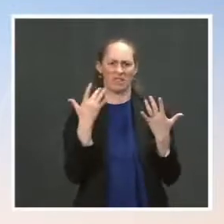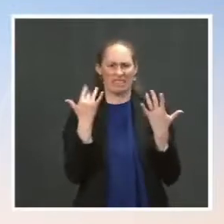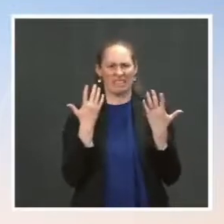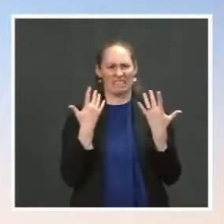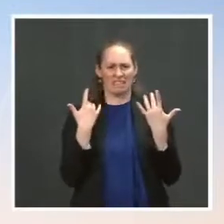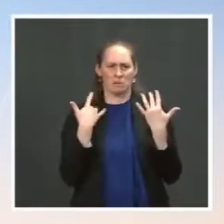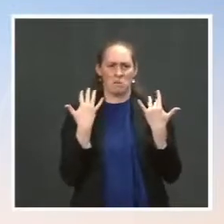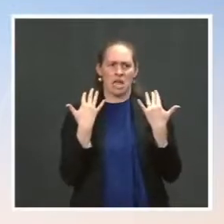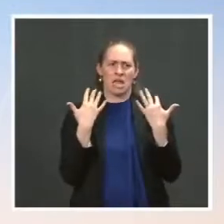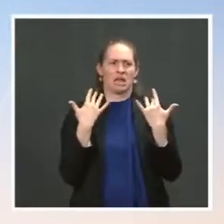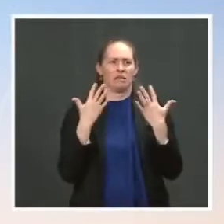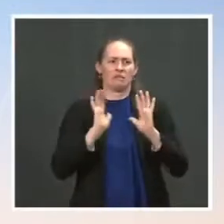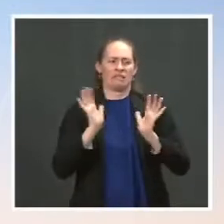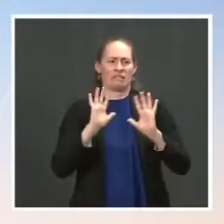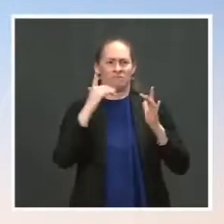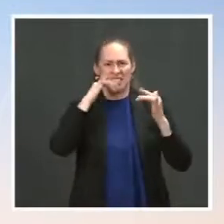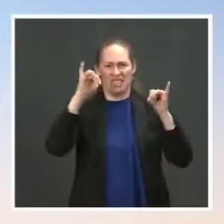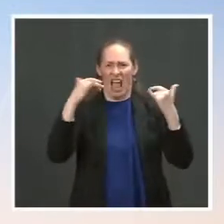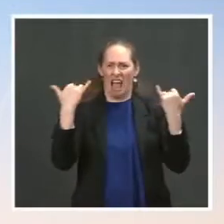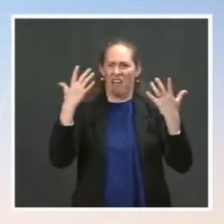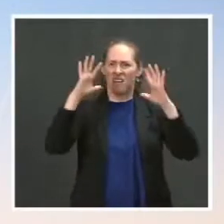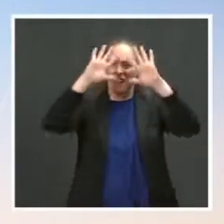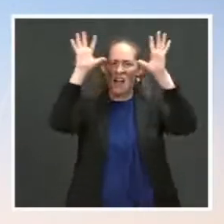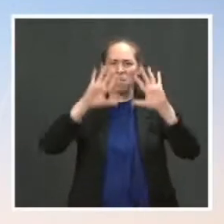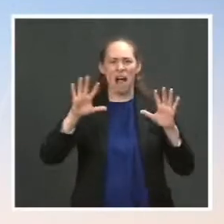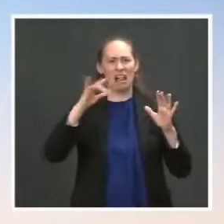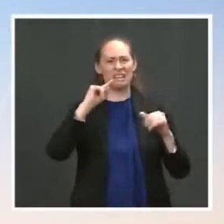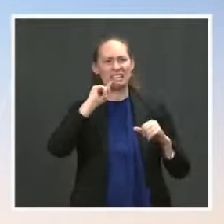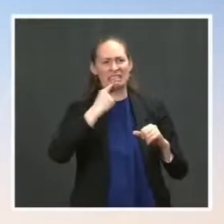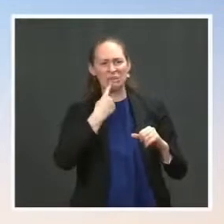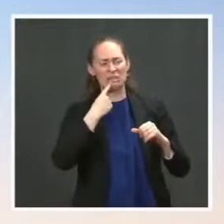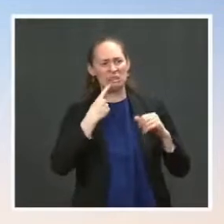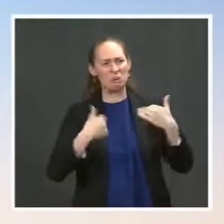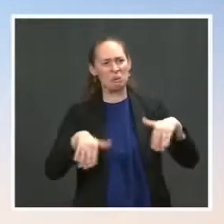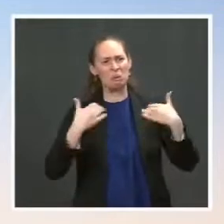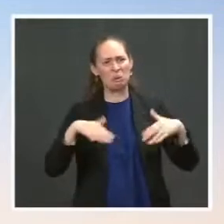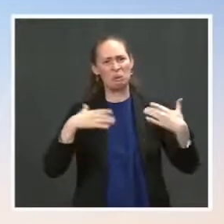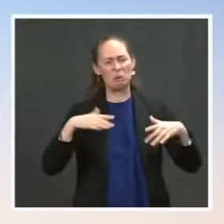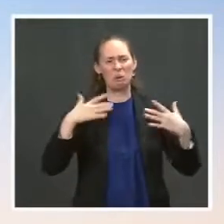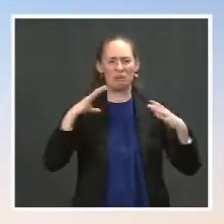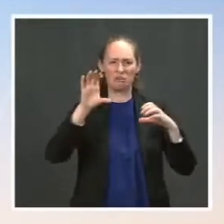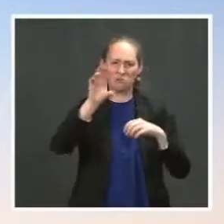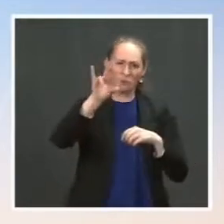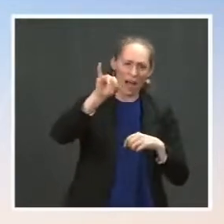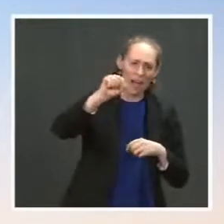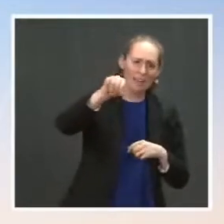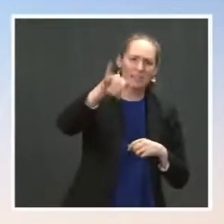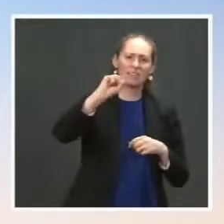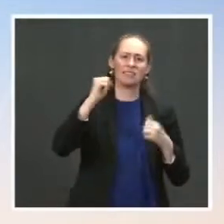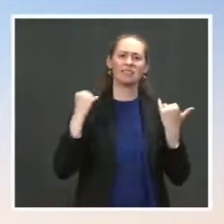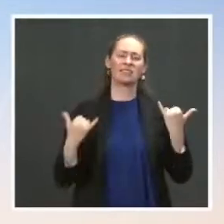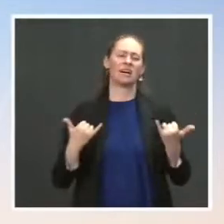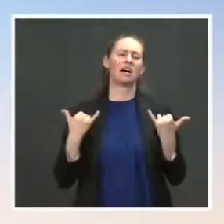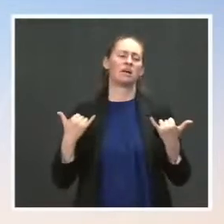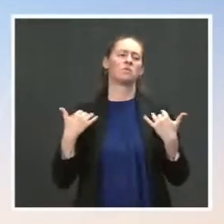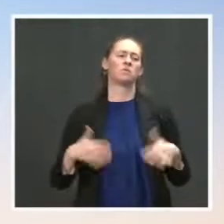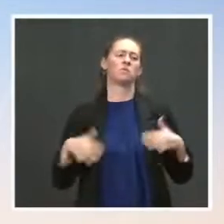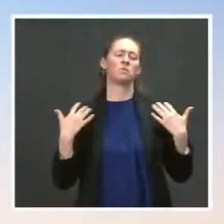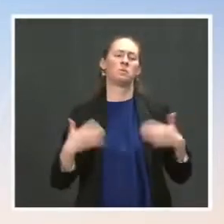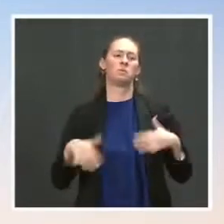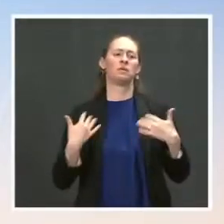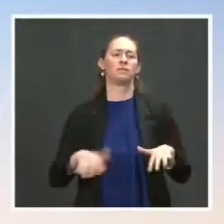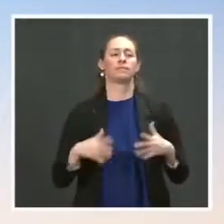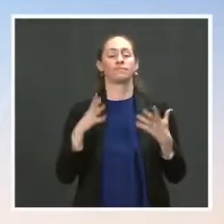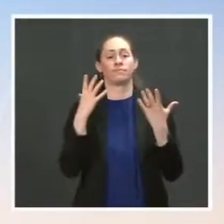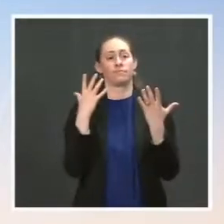that the climate crisis is presenting an existential threat, I guess is the more grammatically correct way to say it. And we believe that he wants to take